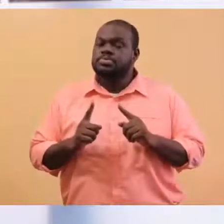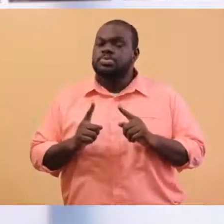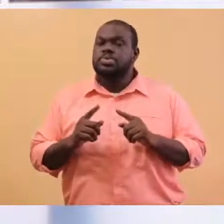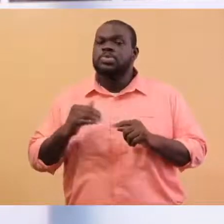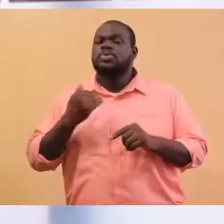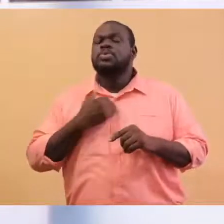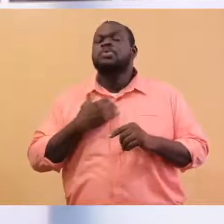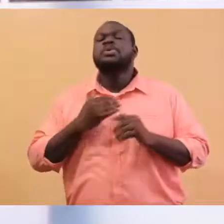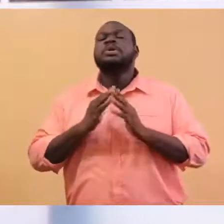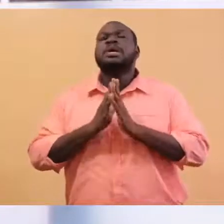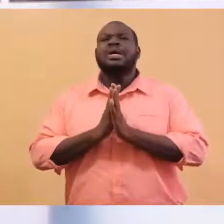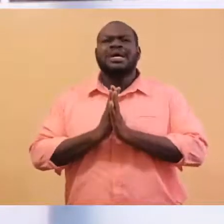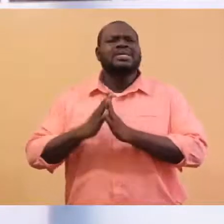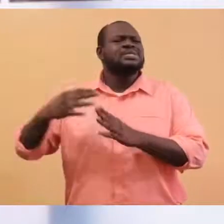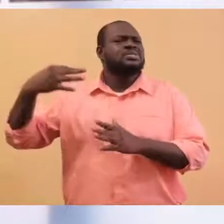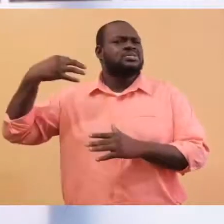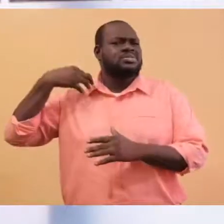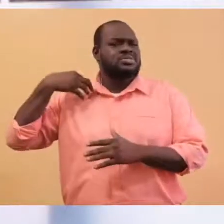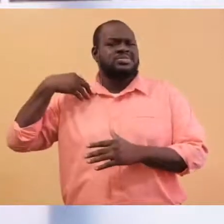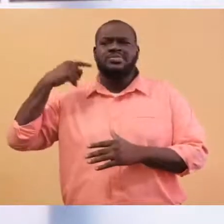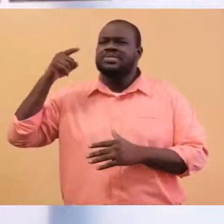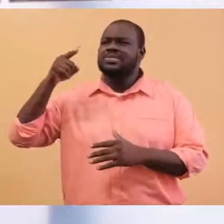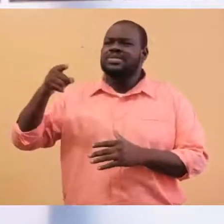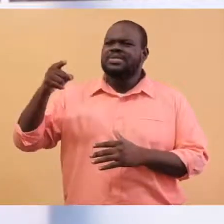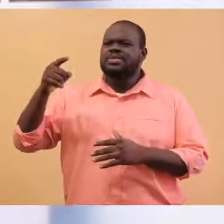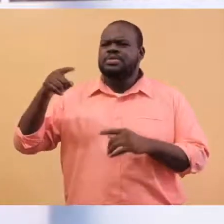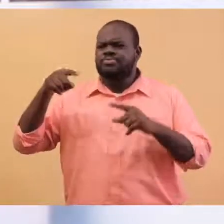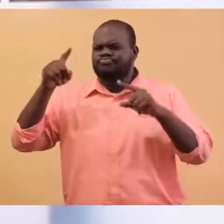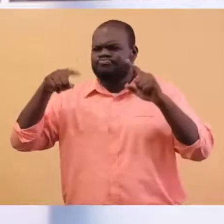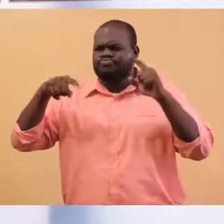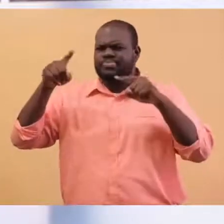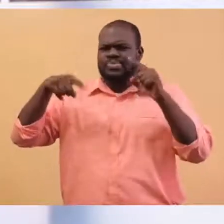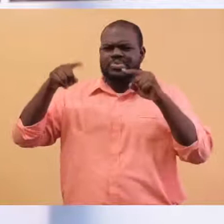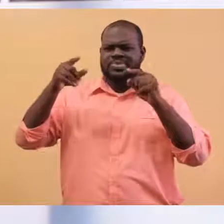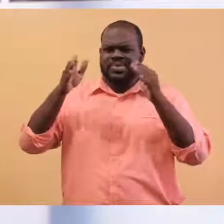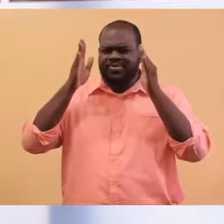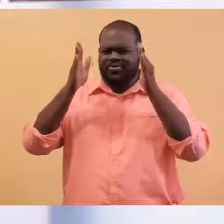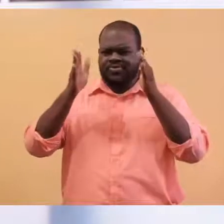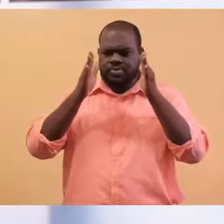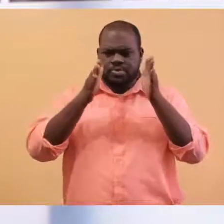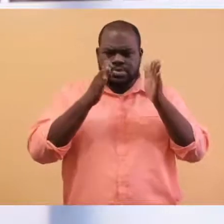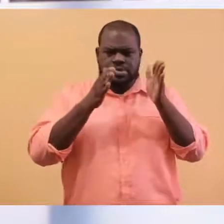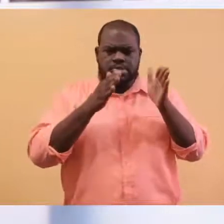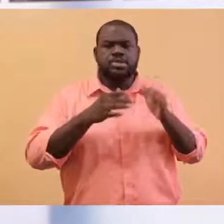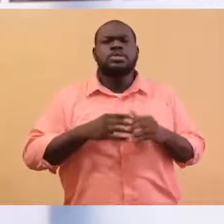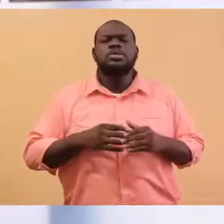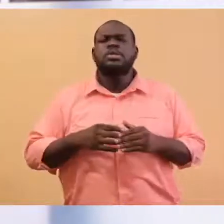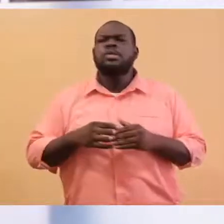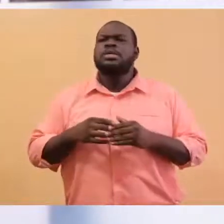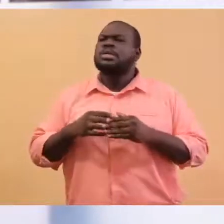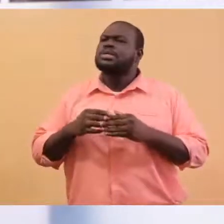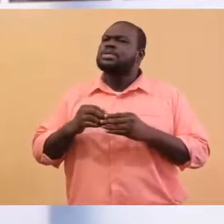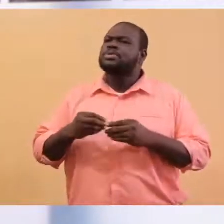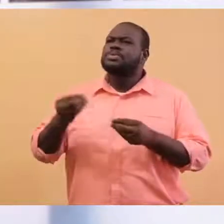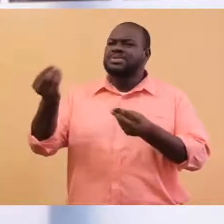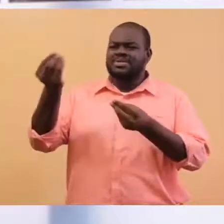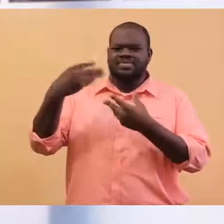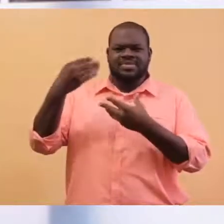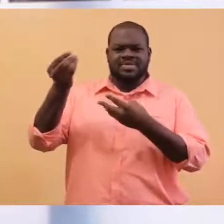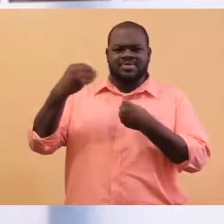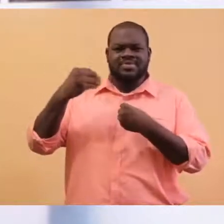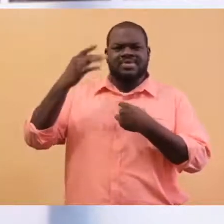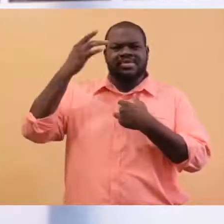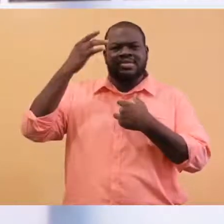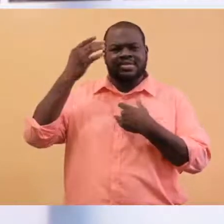ask the Tushaus to keep monitoring the movement within your communities and continue to provide the updates to us